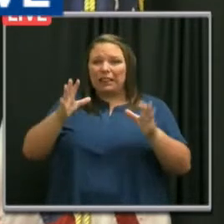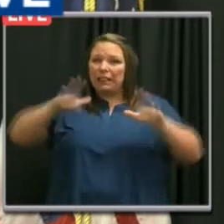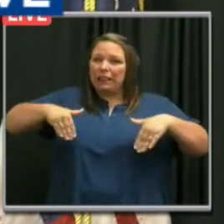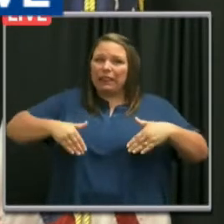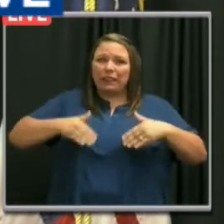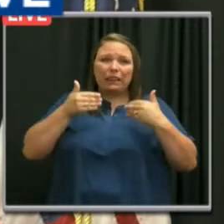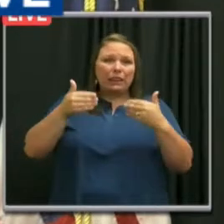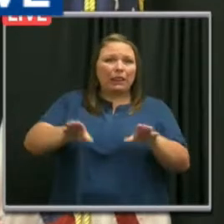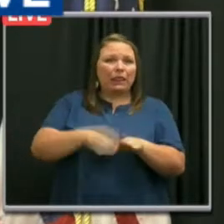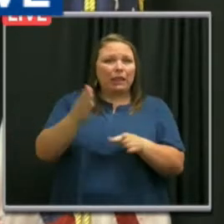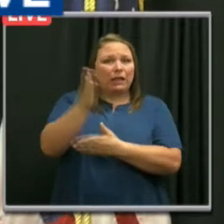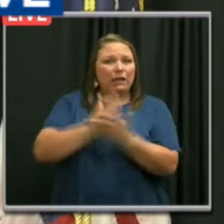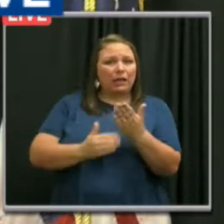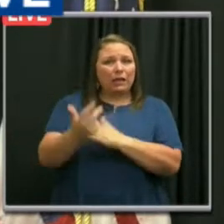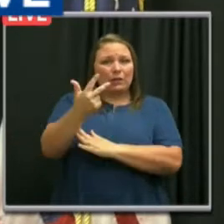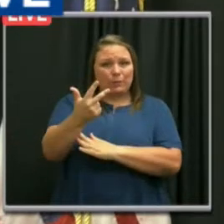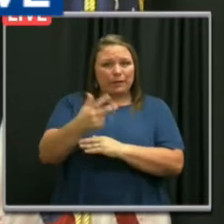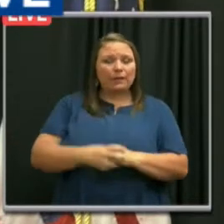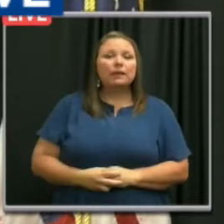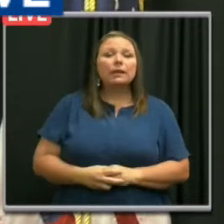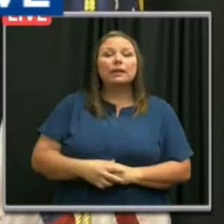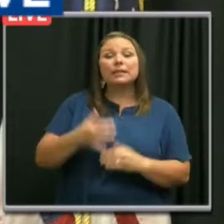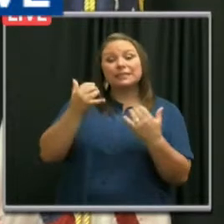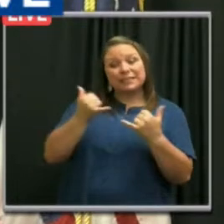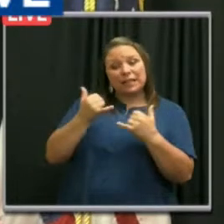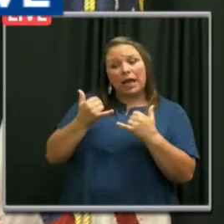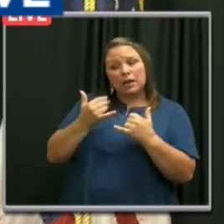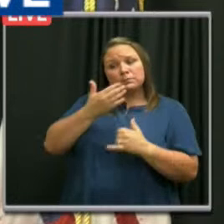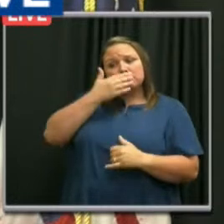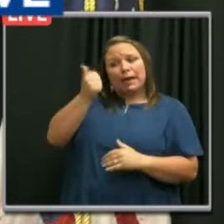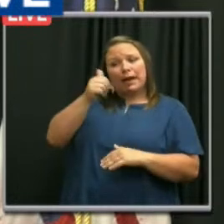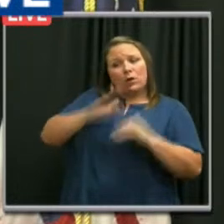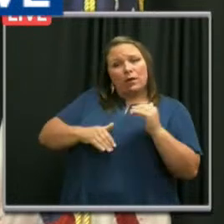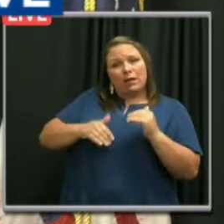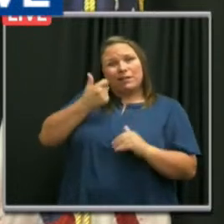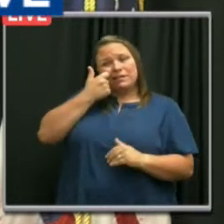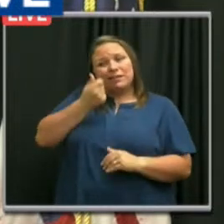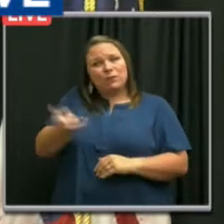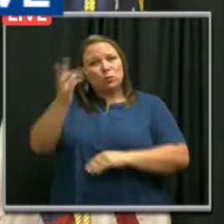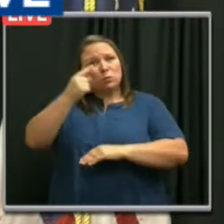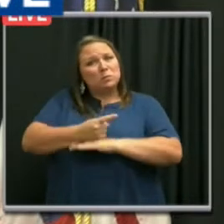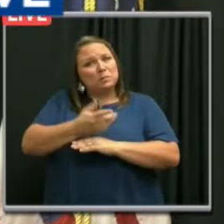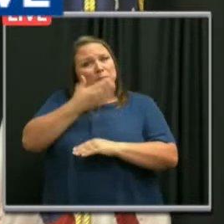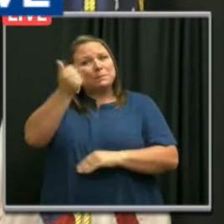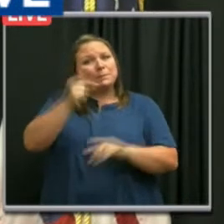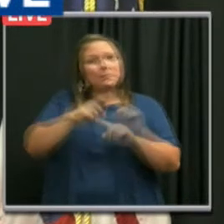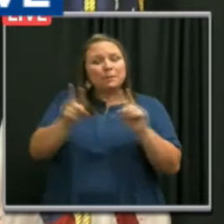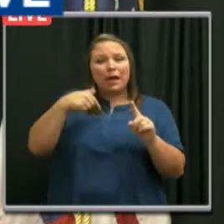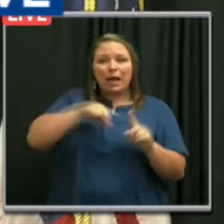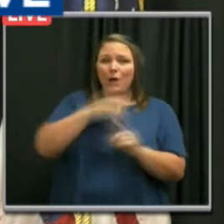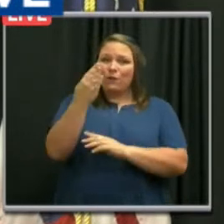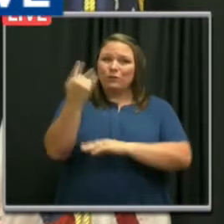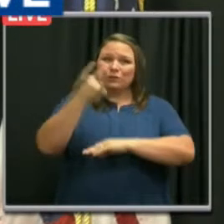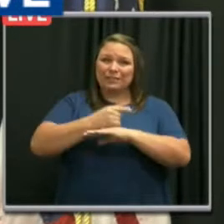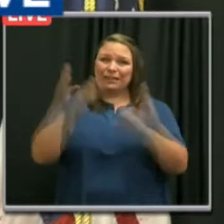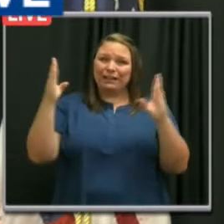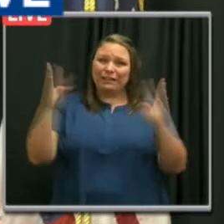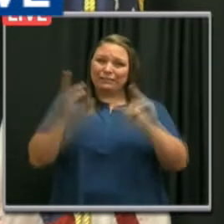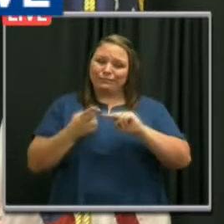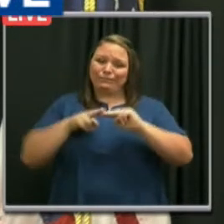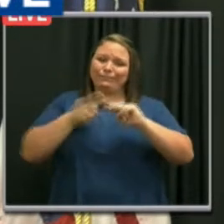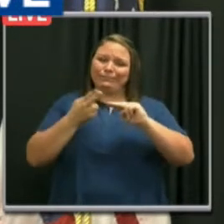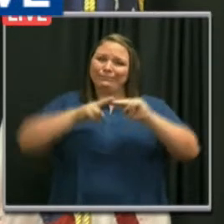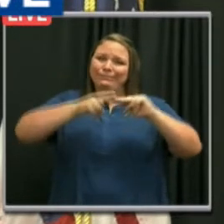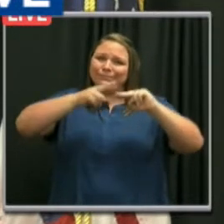yet. Today's numbers of new cases is better than what we have had the past few days, but our rolling 14-day average is slightly